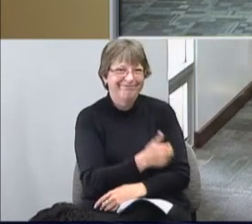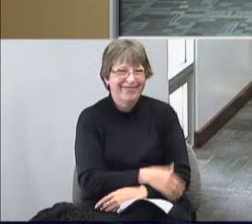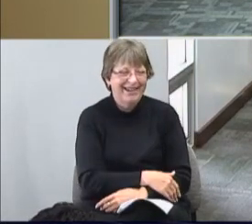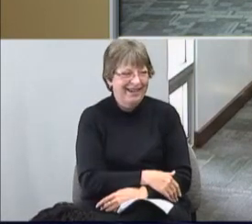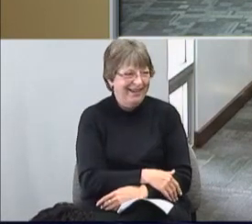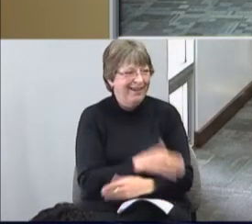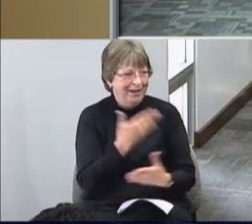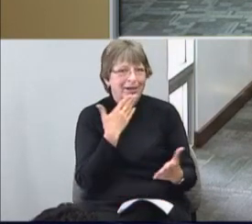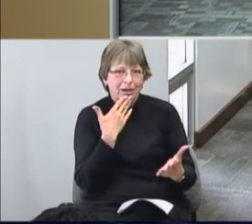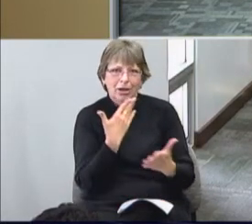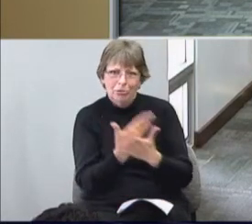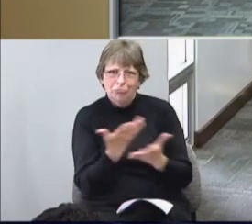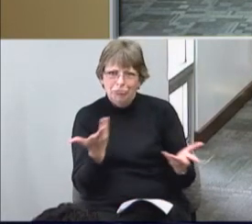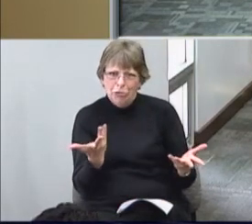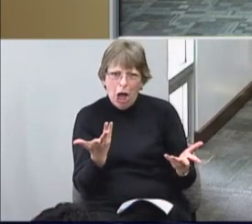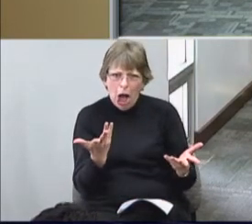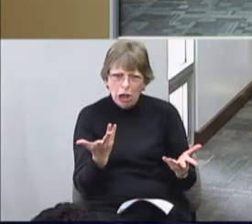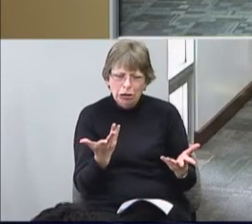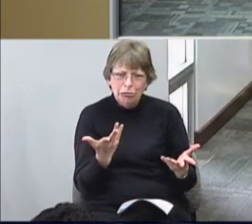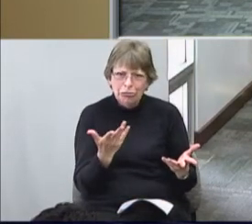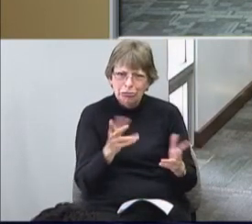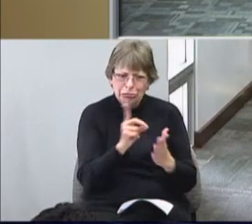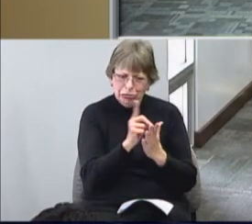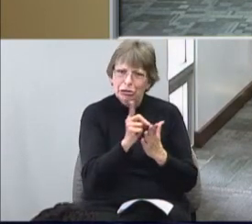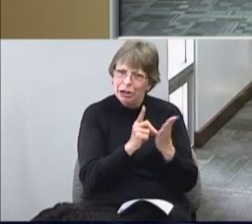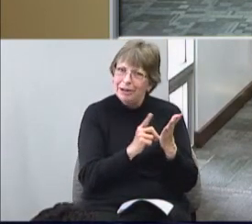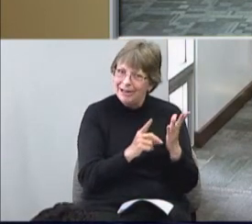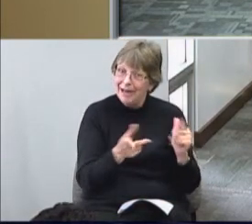Get a good graphic designer. Yeah, that's,